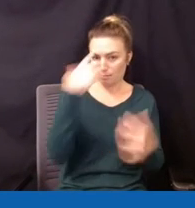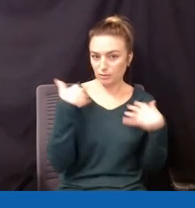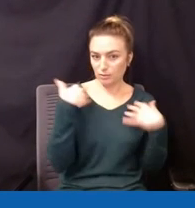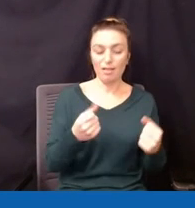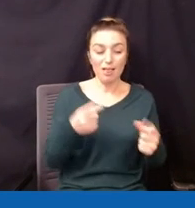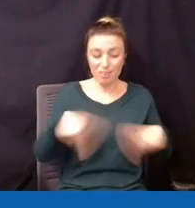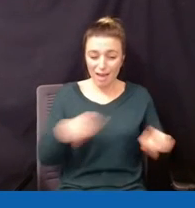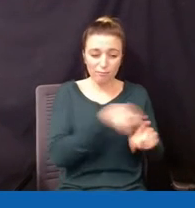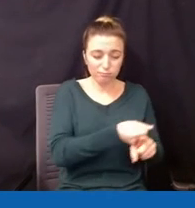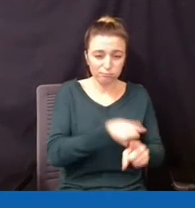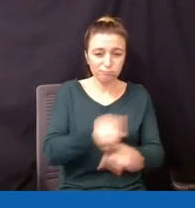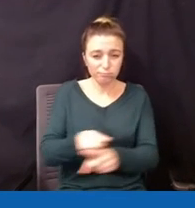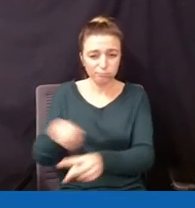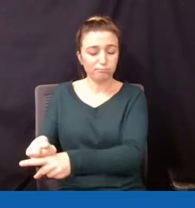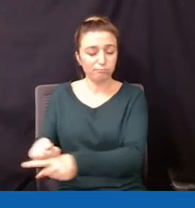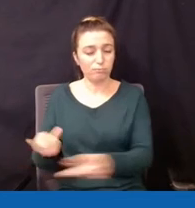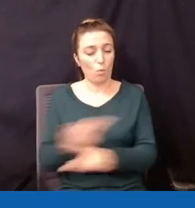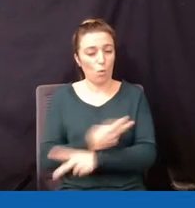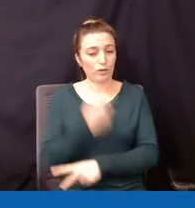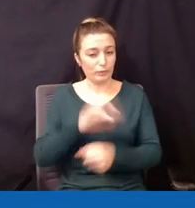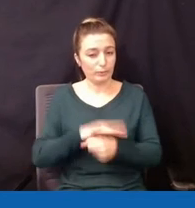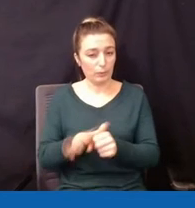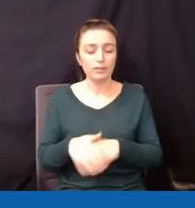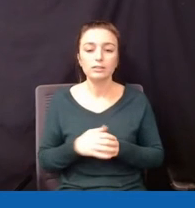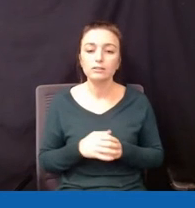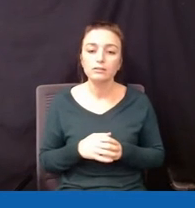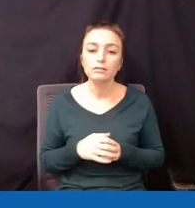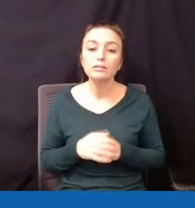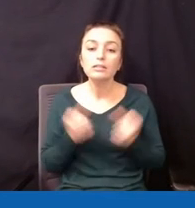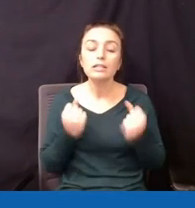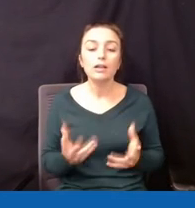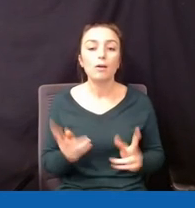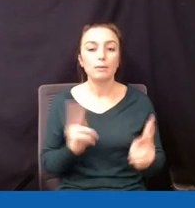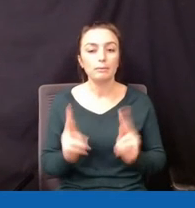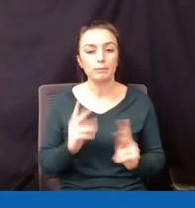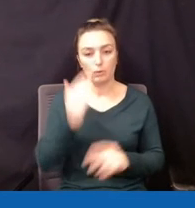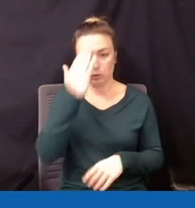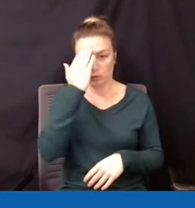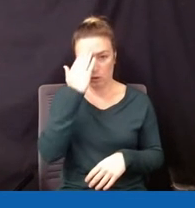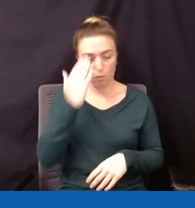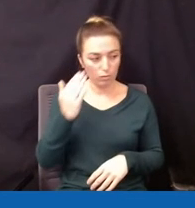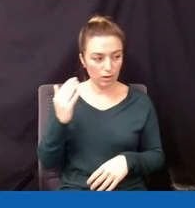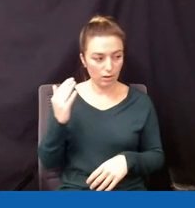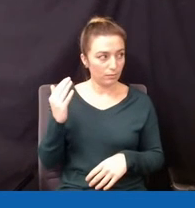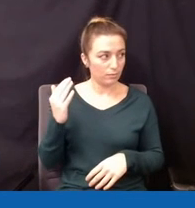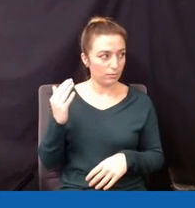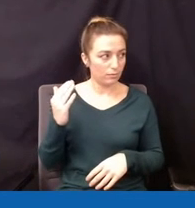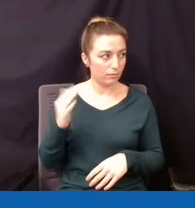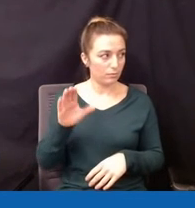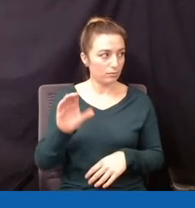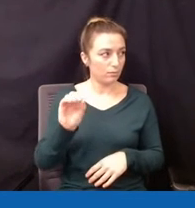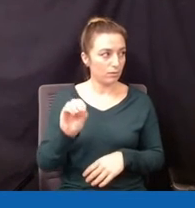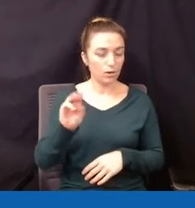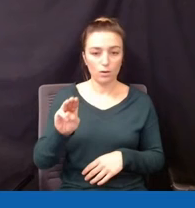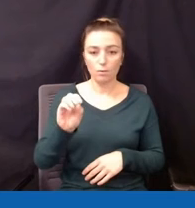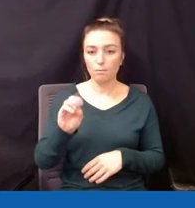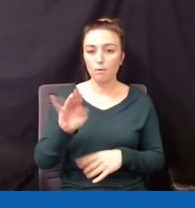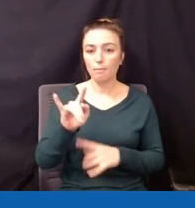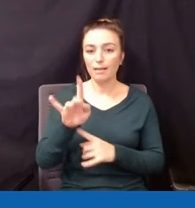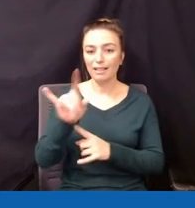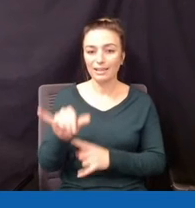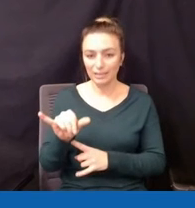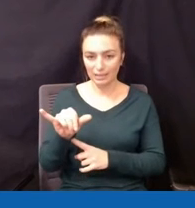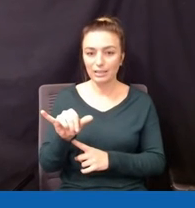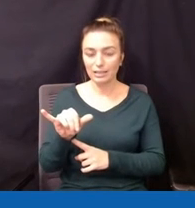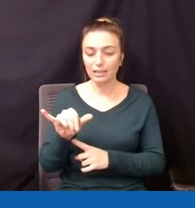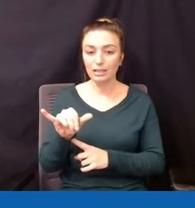many people really know that comorbidity with mental illness, just like comorbidity with diabetes, greatly increases